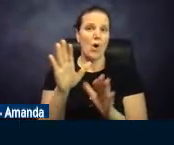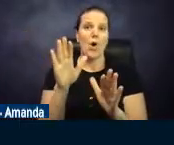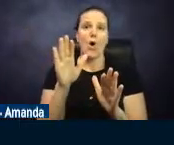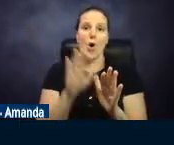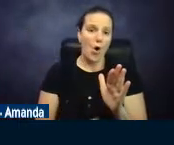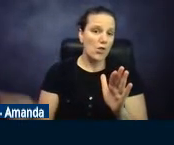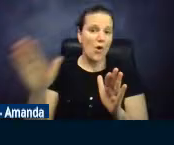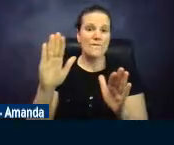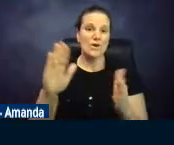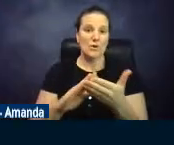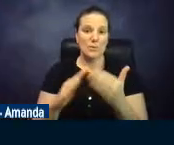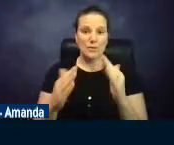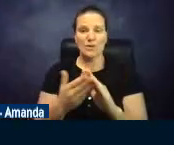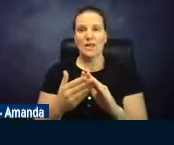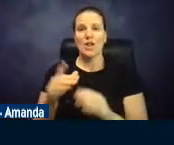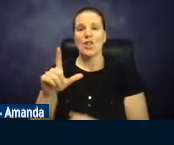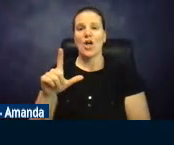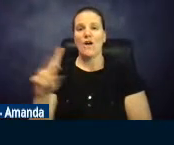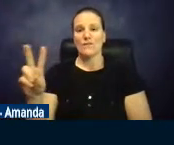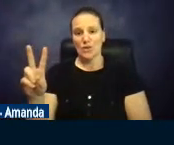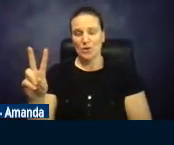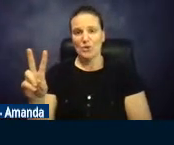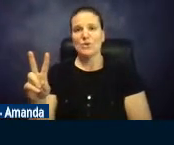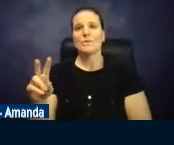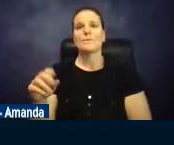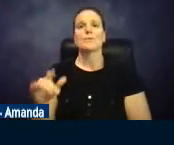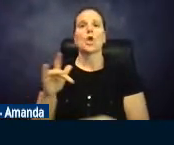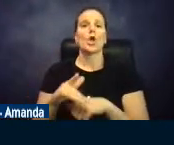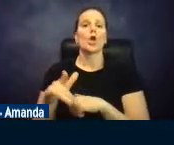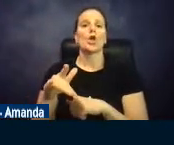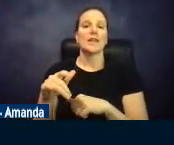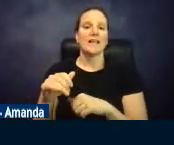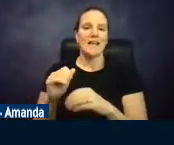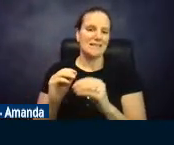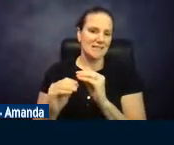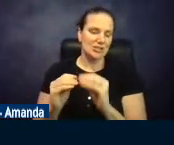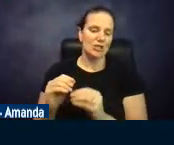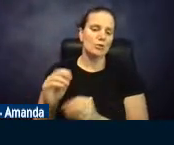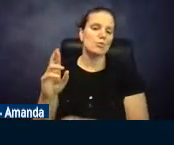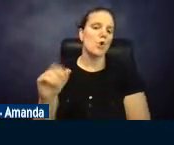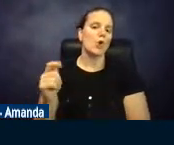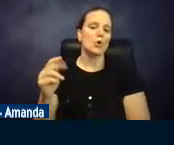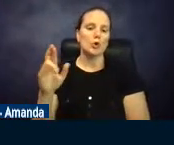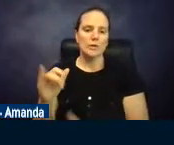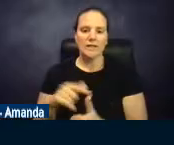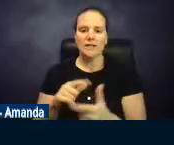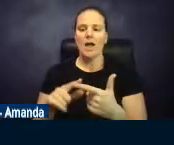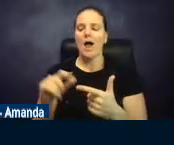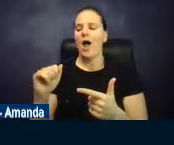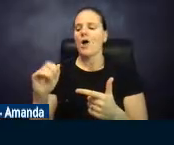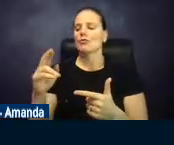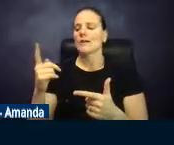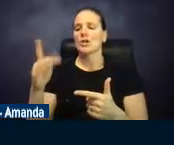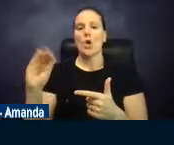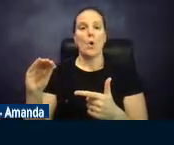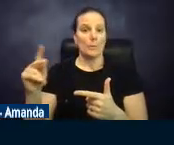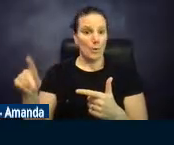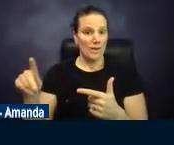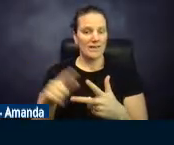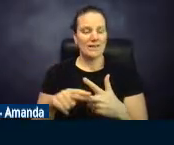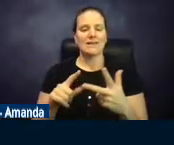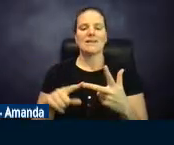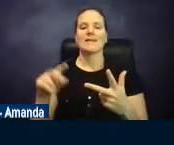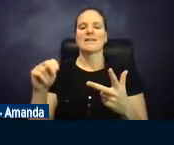the community: Longview, Early Edition Rotary, El Grito in Portland, NAYA in